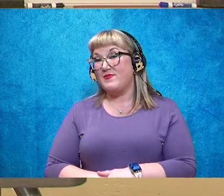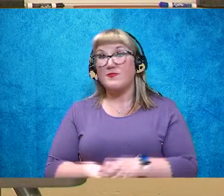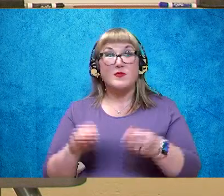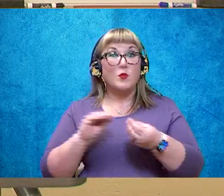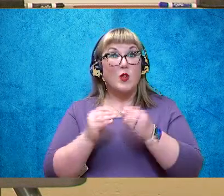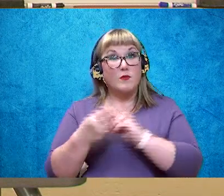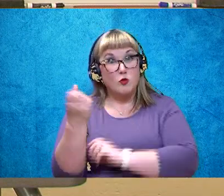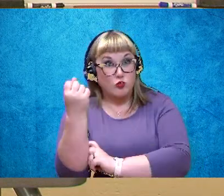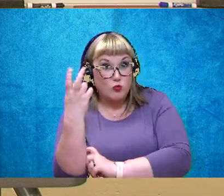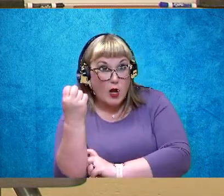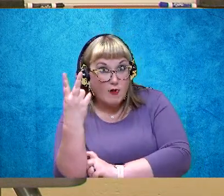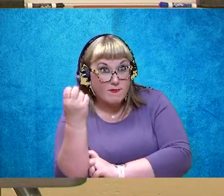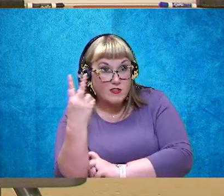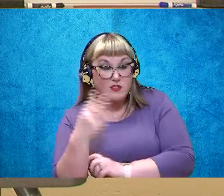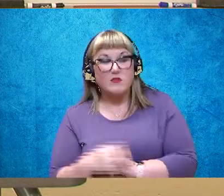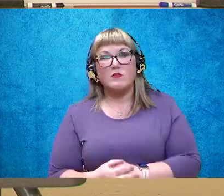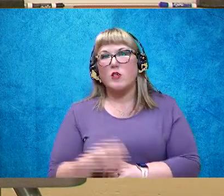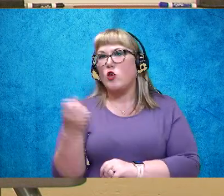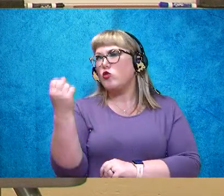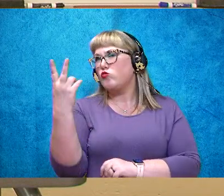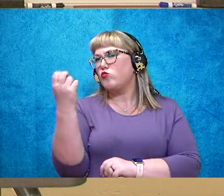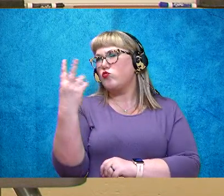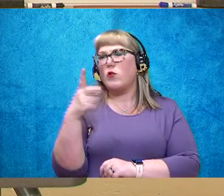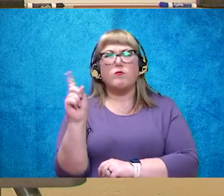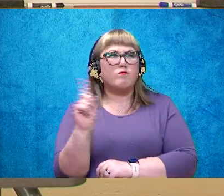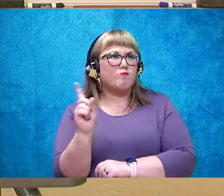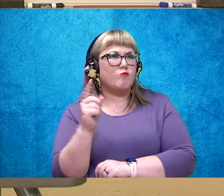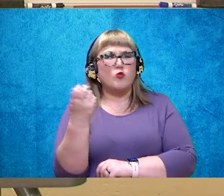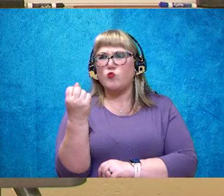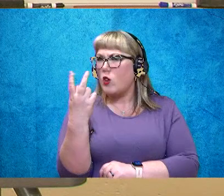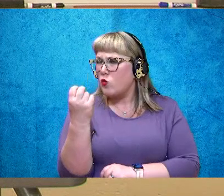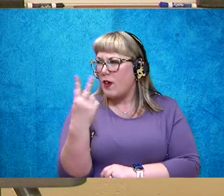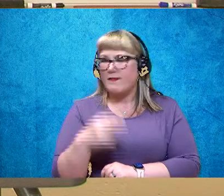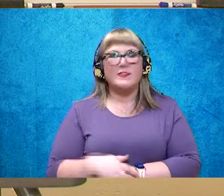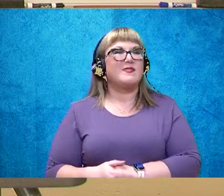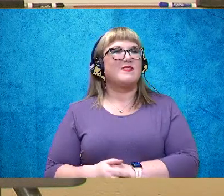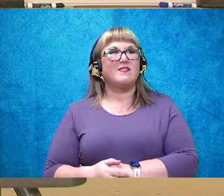number 12? Number 12 is kind of tricky. Can you find number 12?